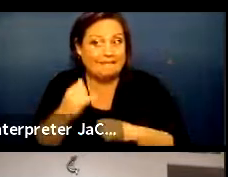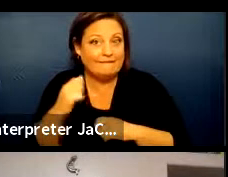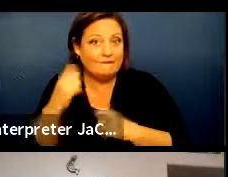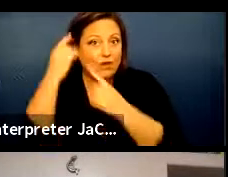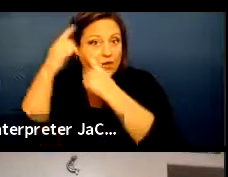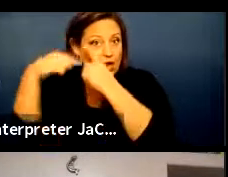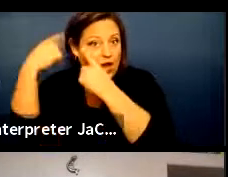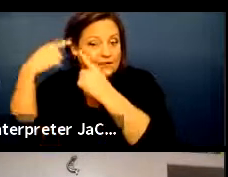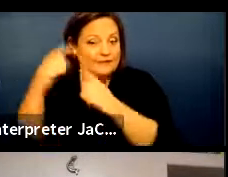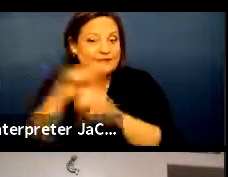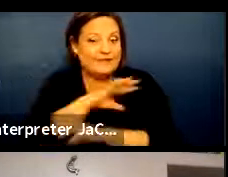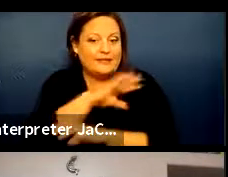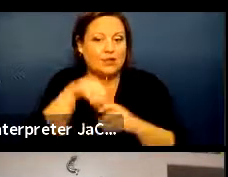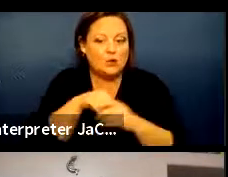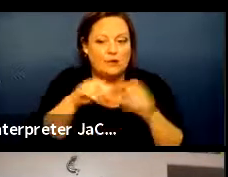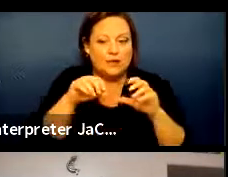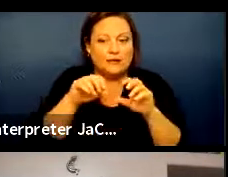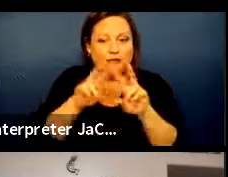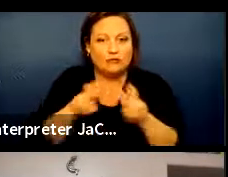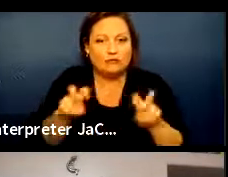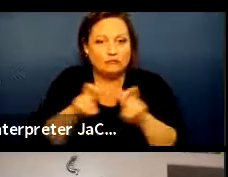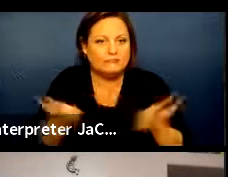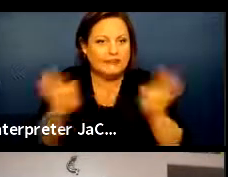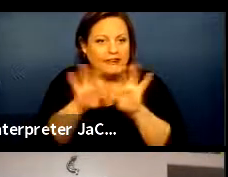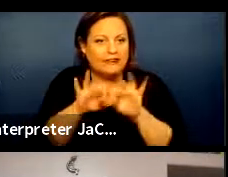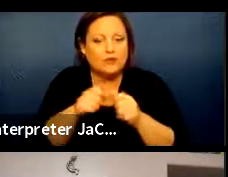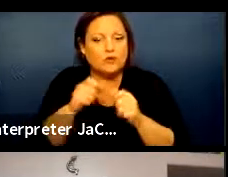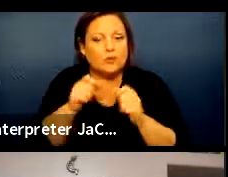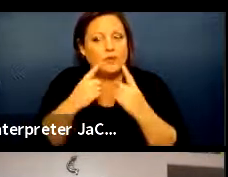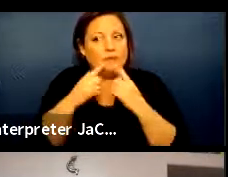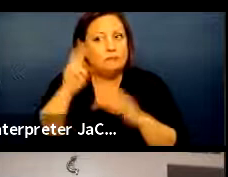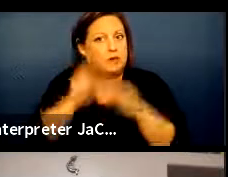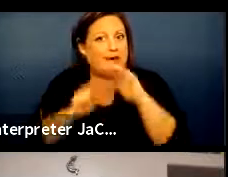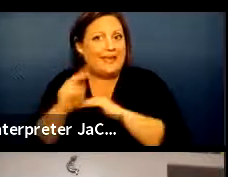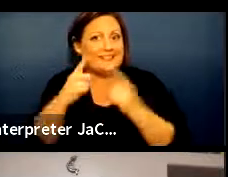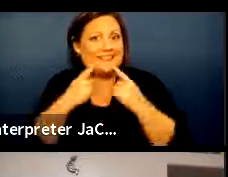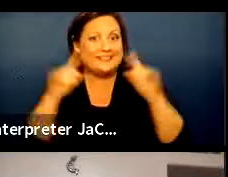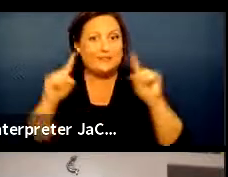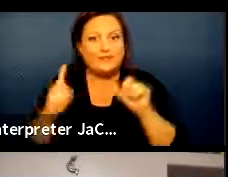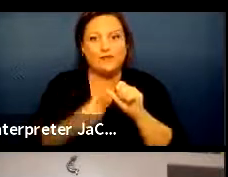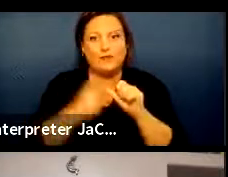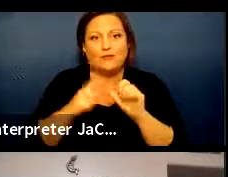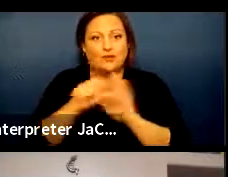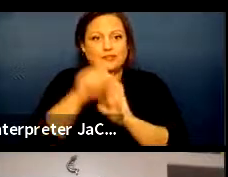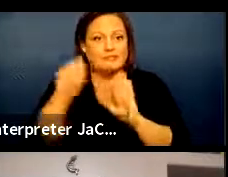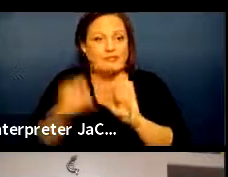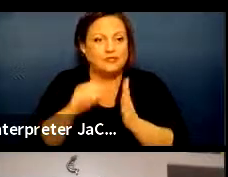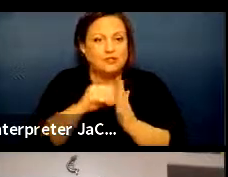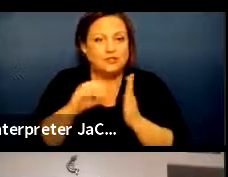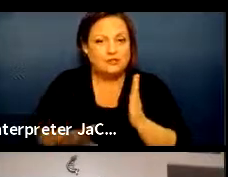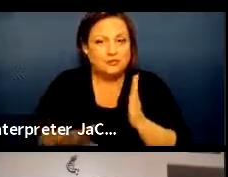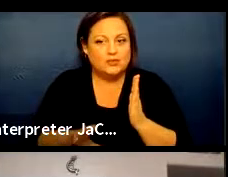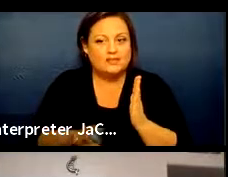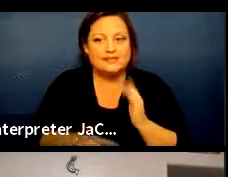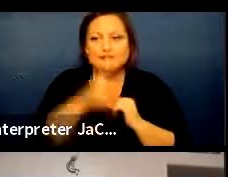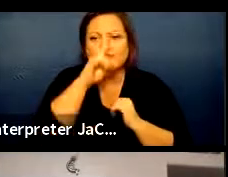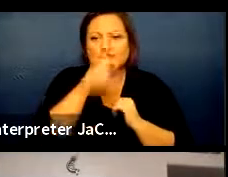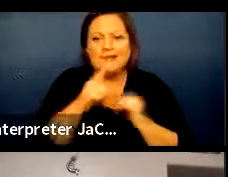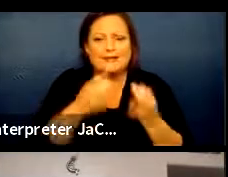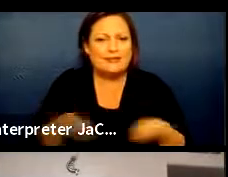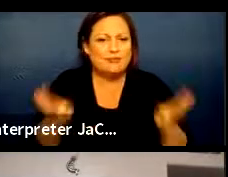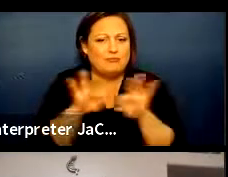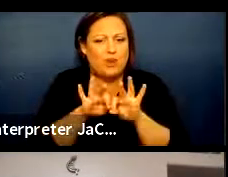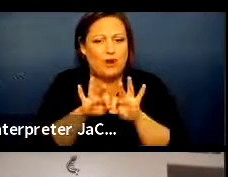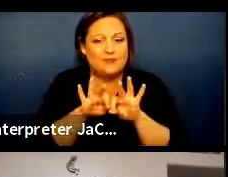that included critical thinking would predict success of first semester nursing students. This is really important because we